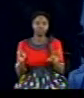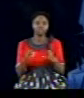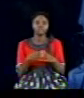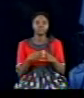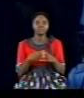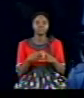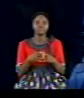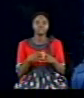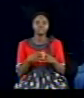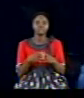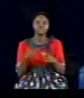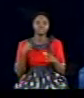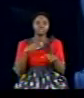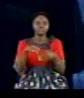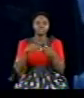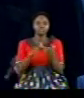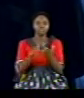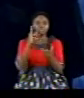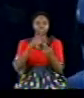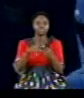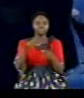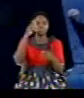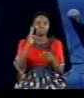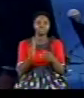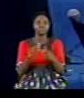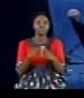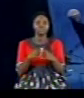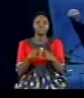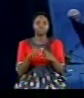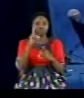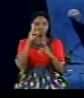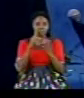to God. Yes, can you praise test, the Lord. Can you test him to see?